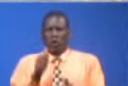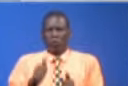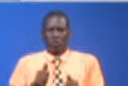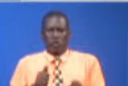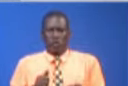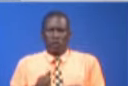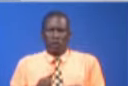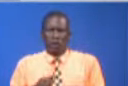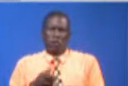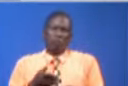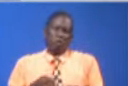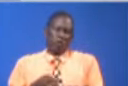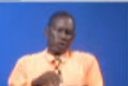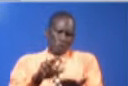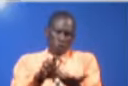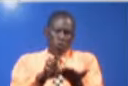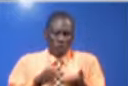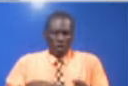facilities are advanced.